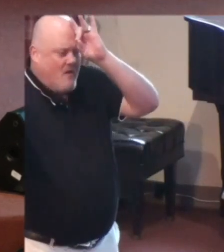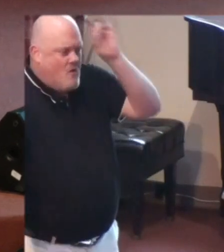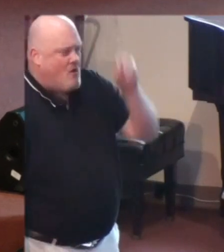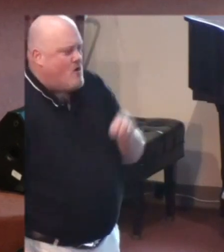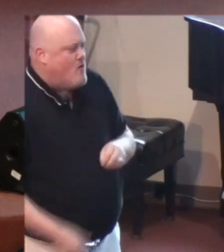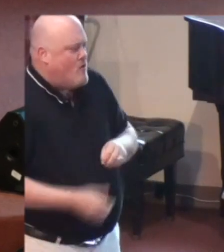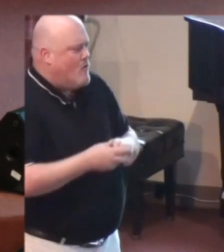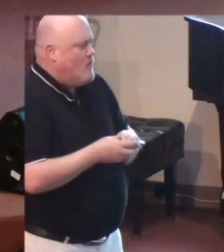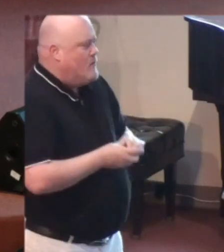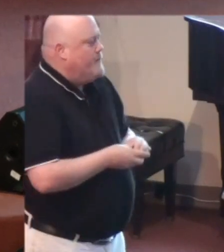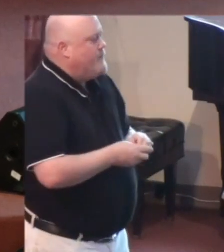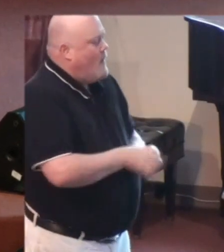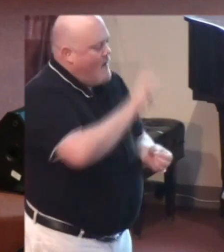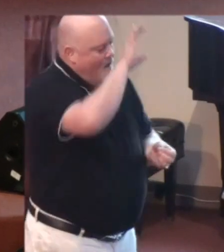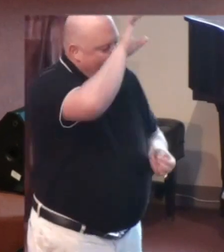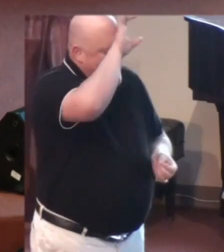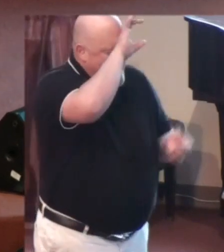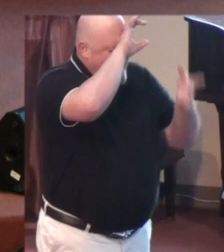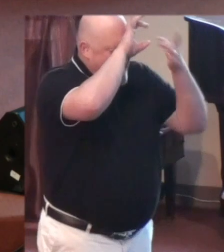Let go.